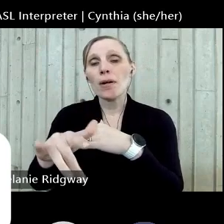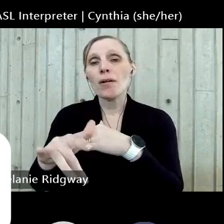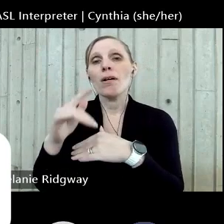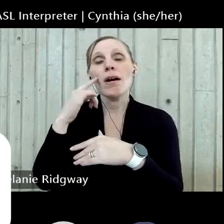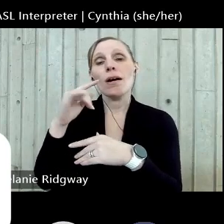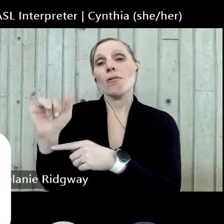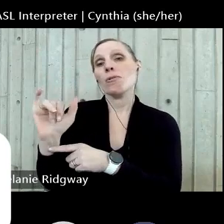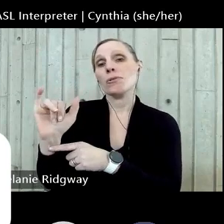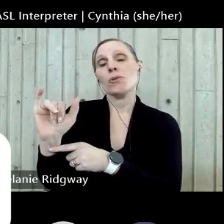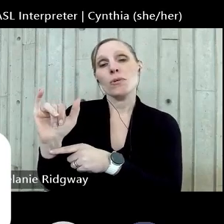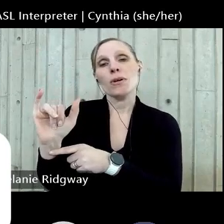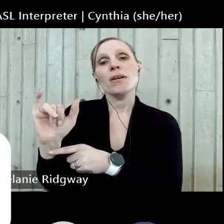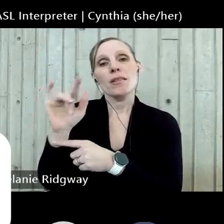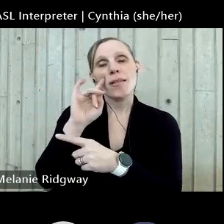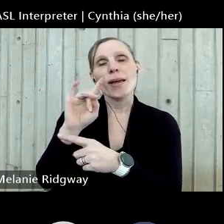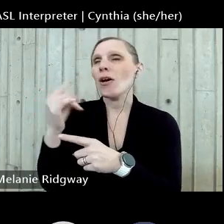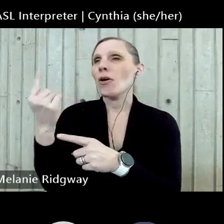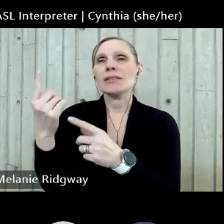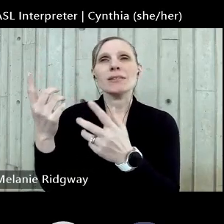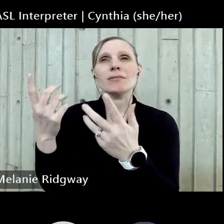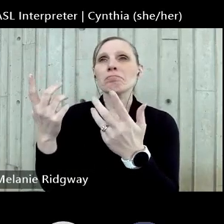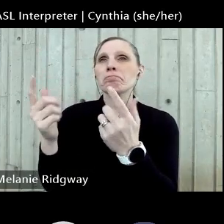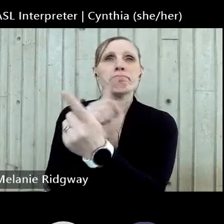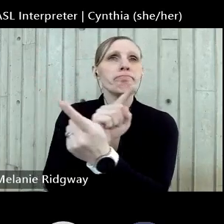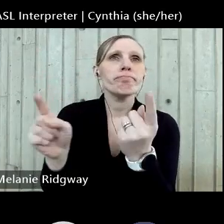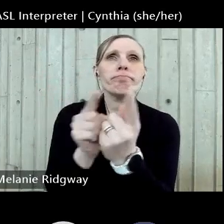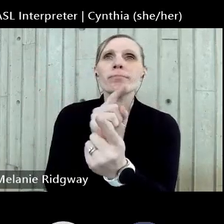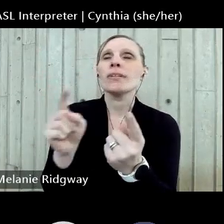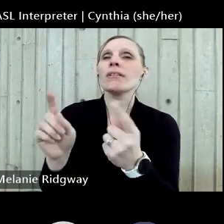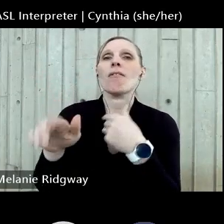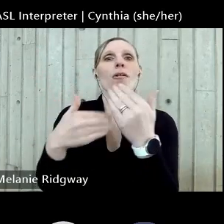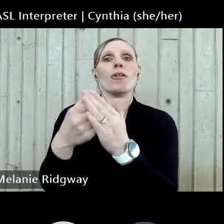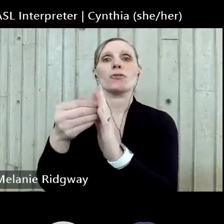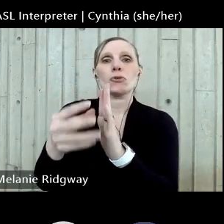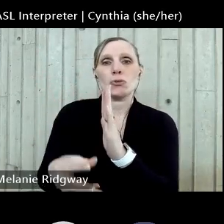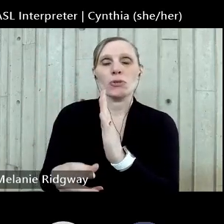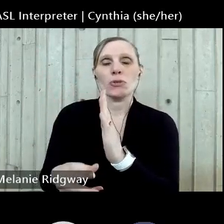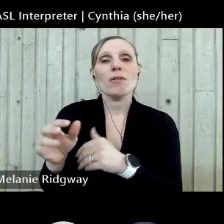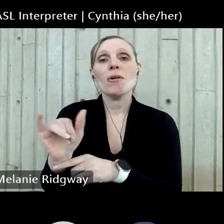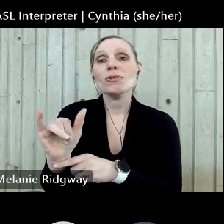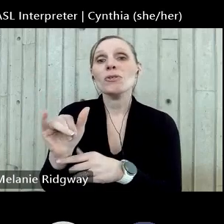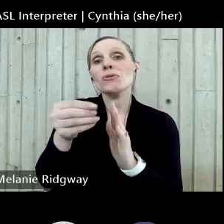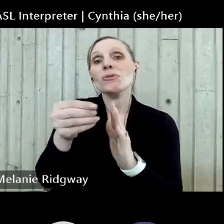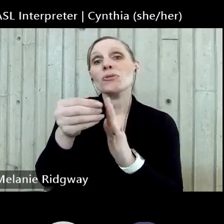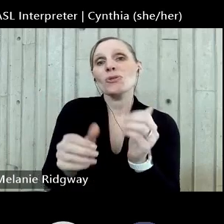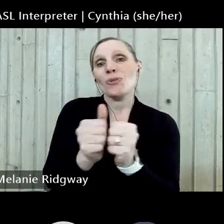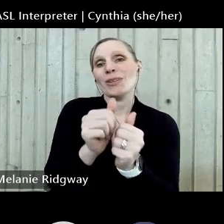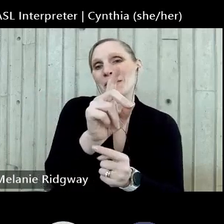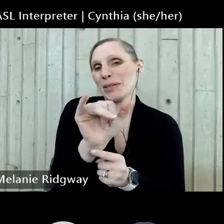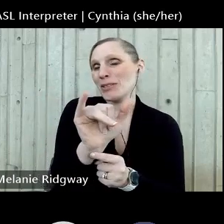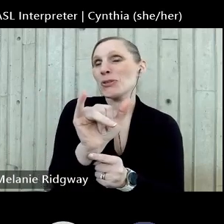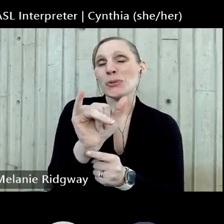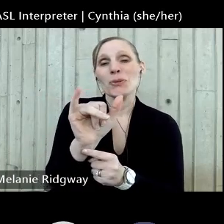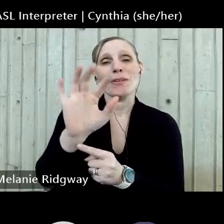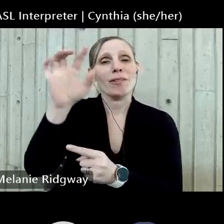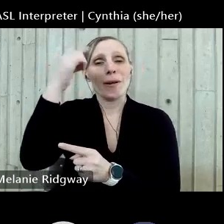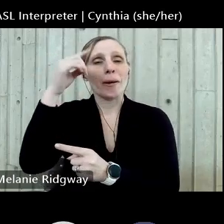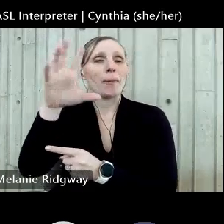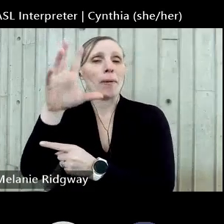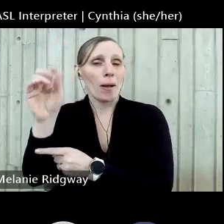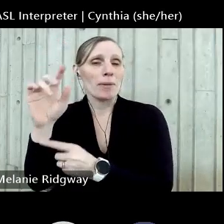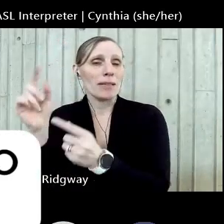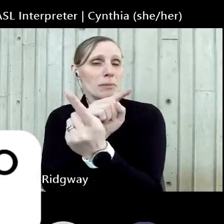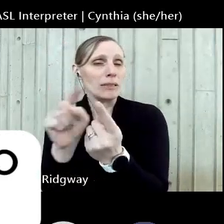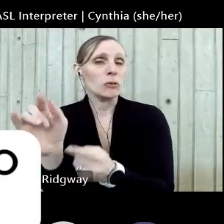to talking to all of our students, also with our students with disabilities. So alongside our